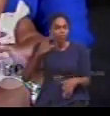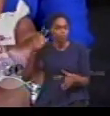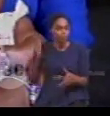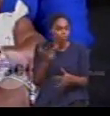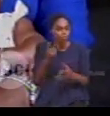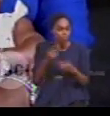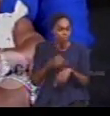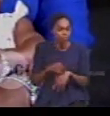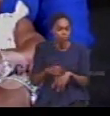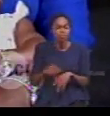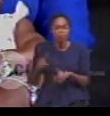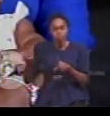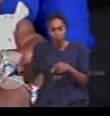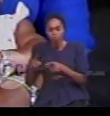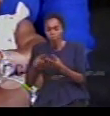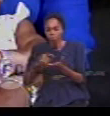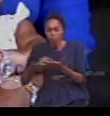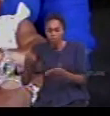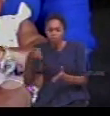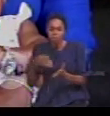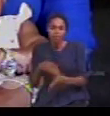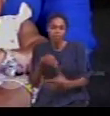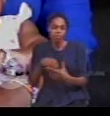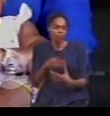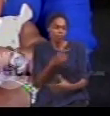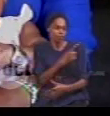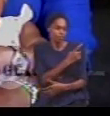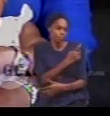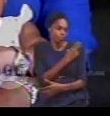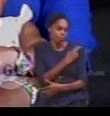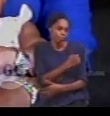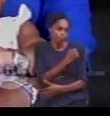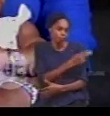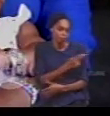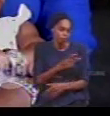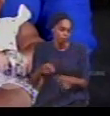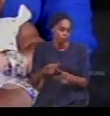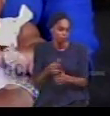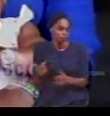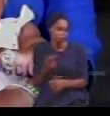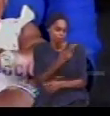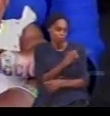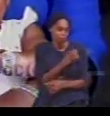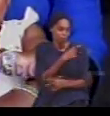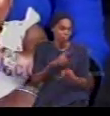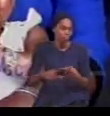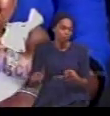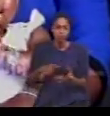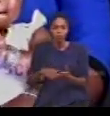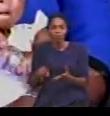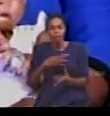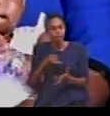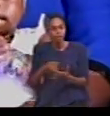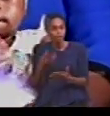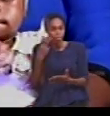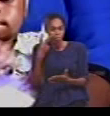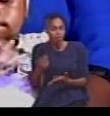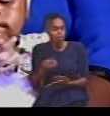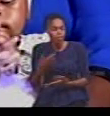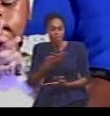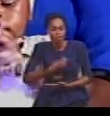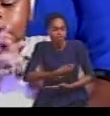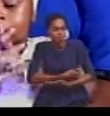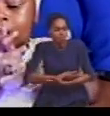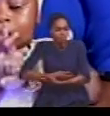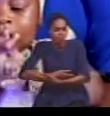and check again. So the third time, we went to another clinic to check. Lo and behold, it was positive. So I